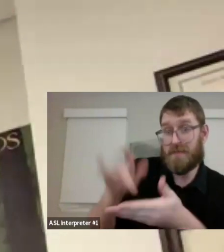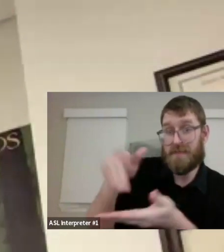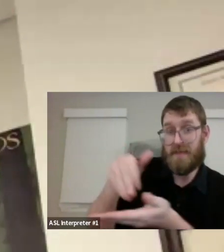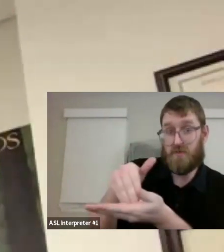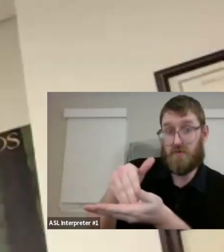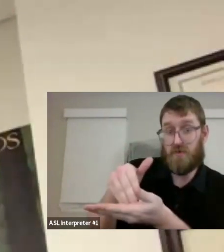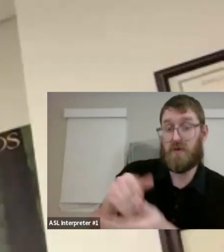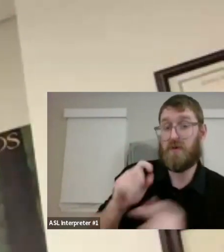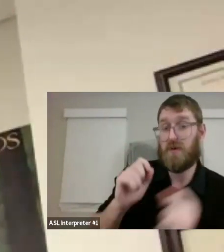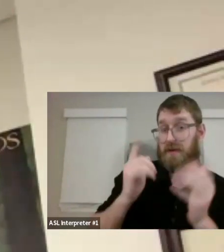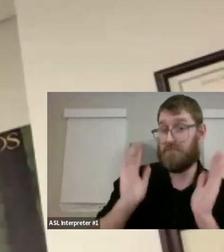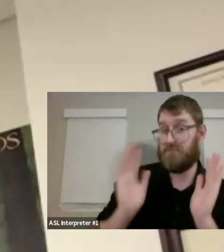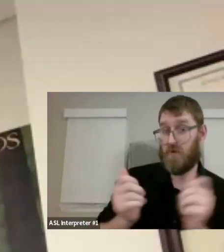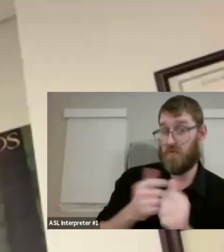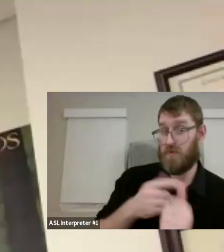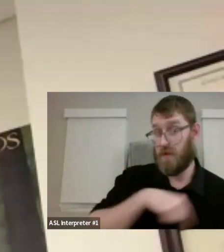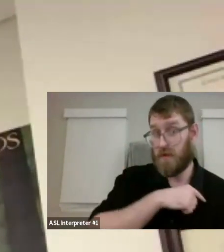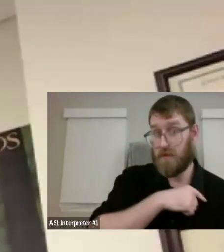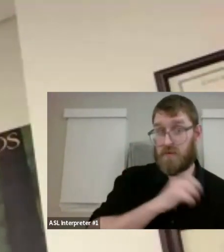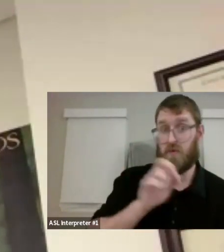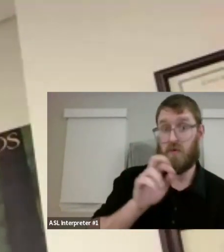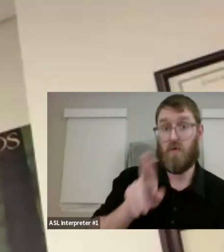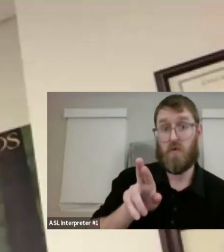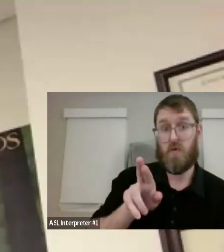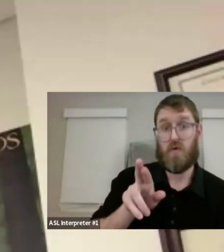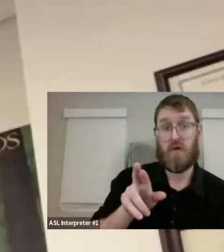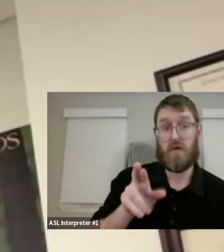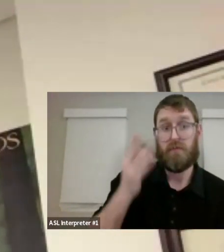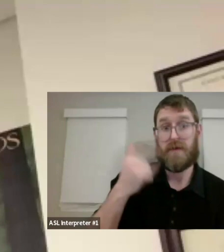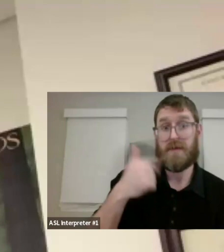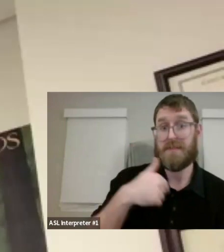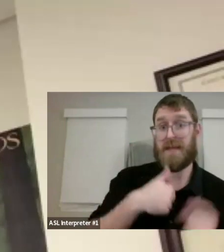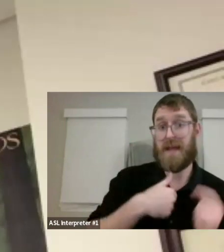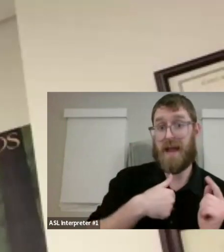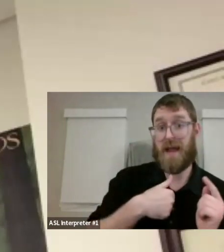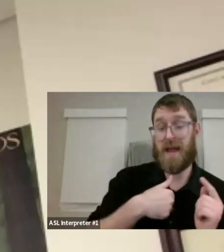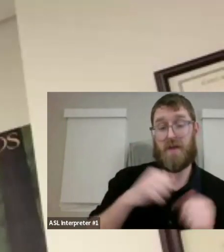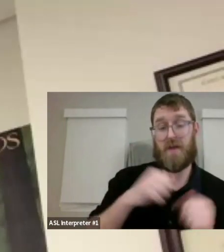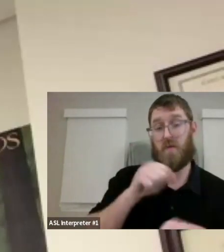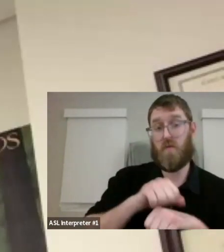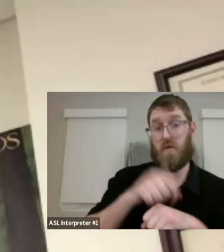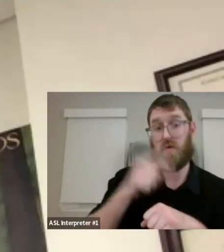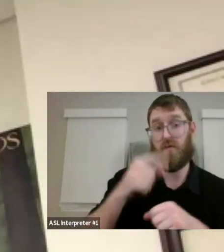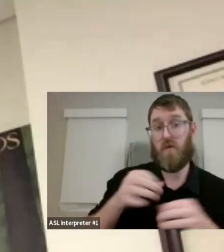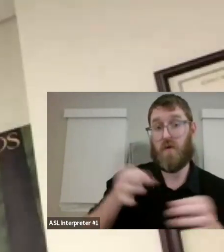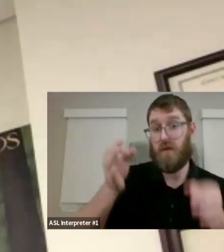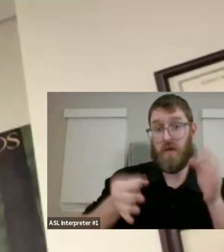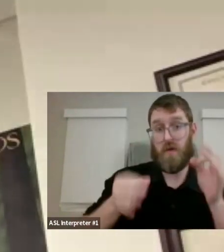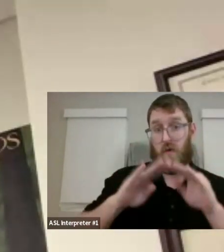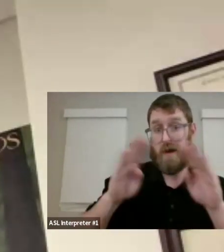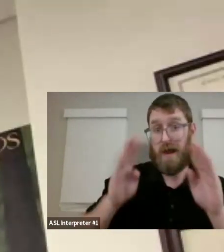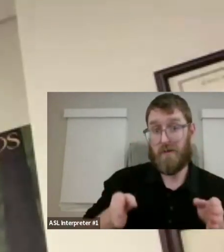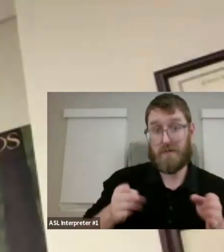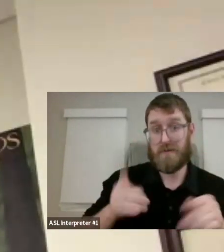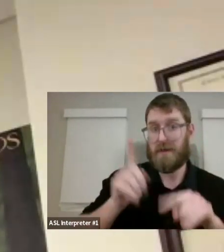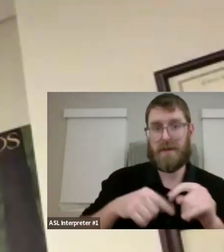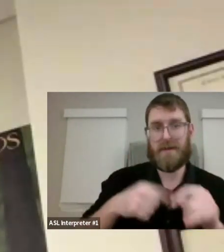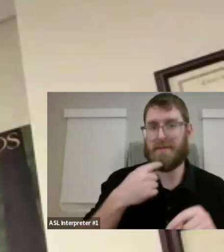Or I don't have, because I work for the courthouse, I can't say, hey, go